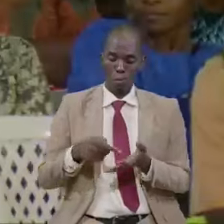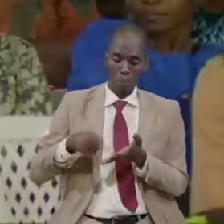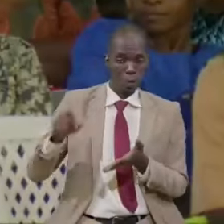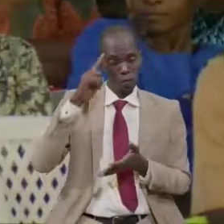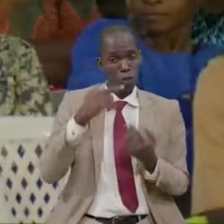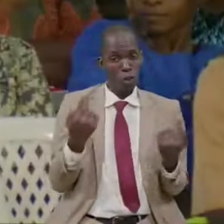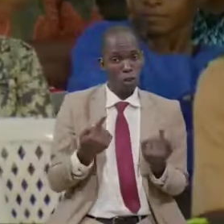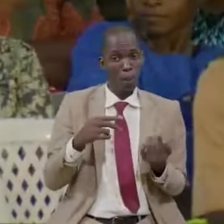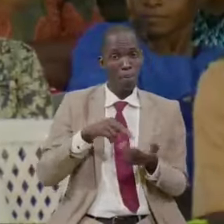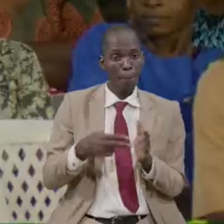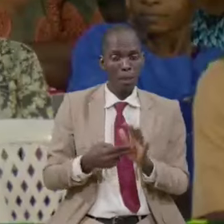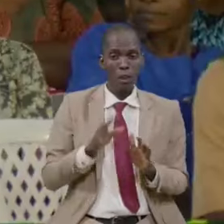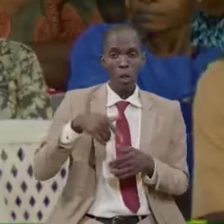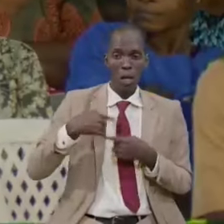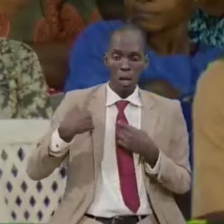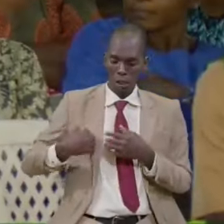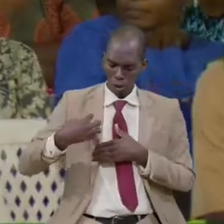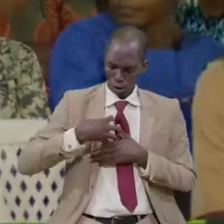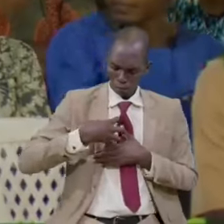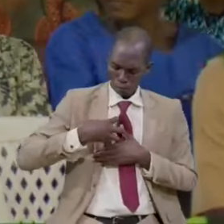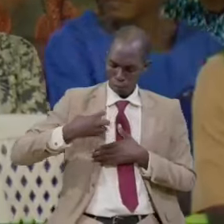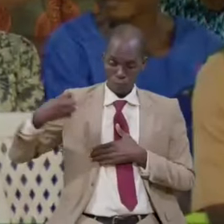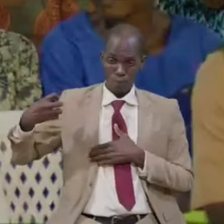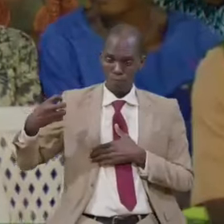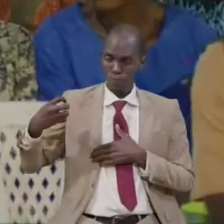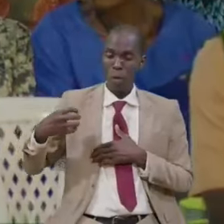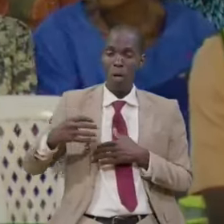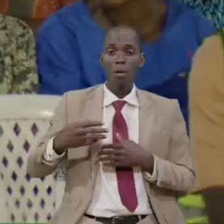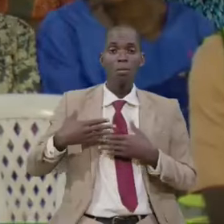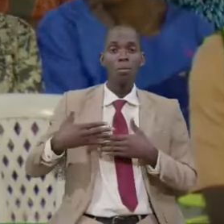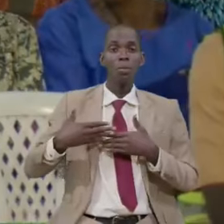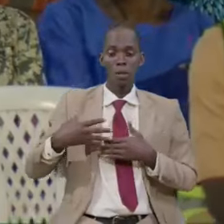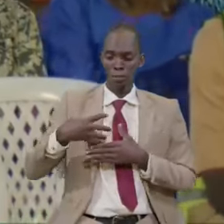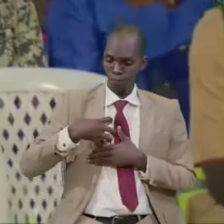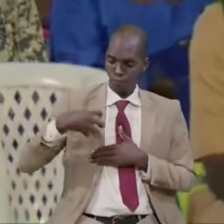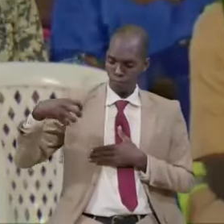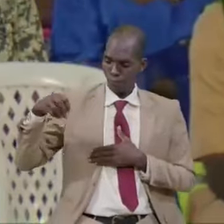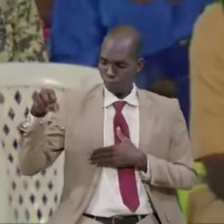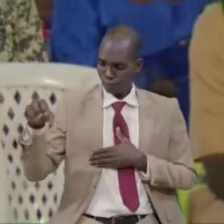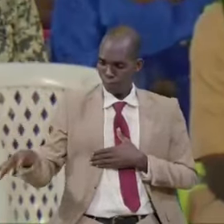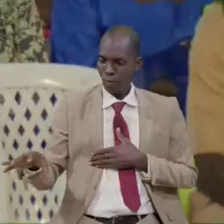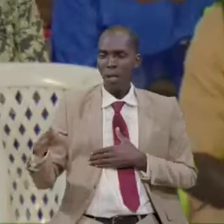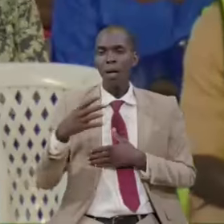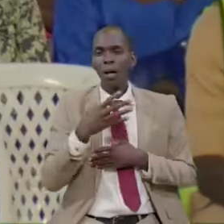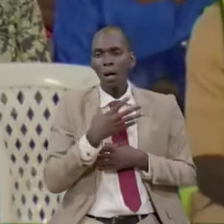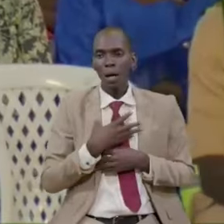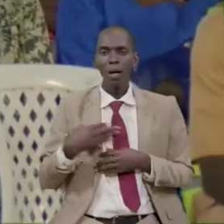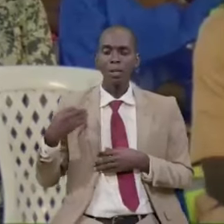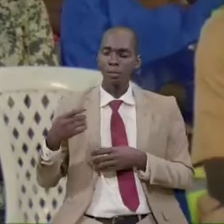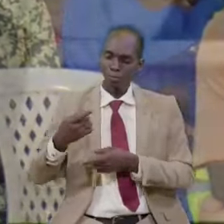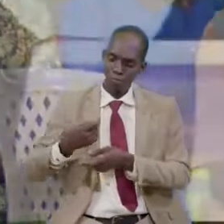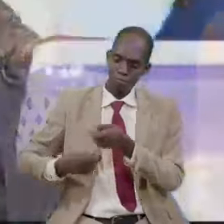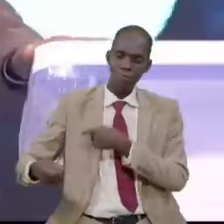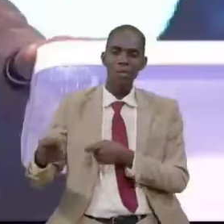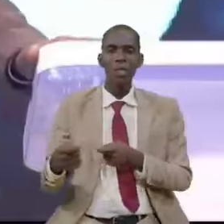another heart transplant, the cost will prohibit you, and they will not give you assurance to succeed.